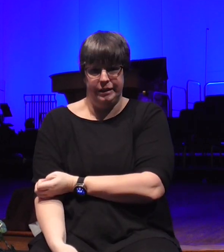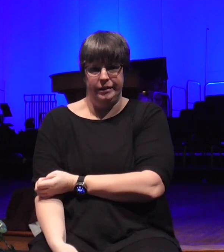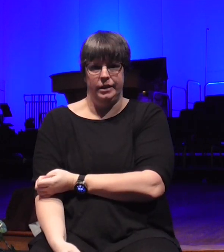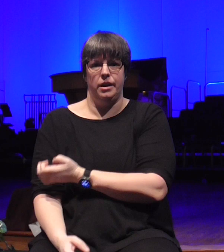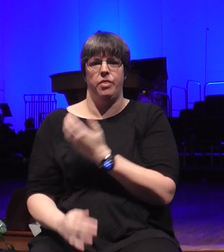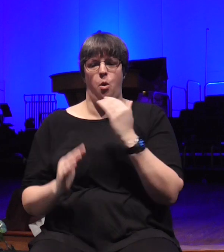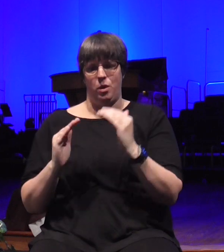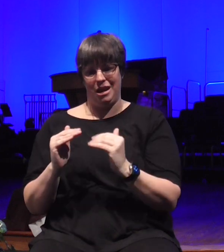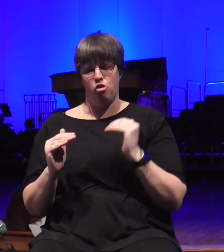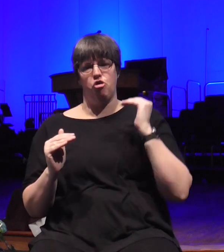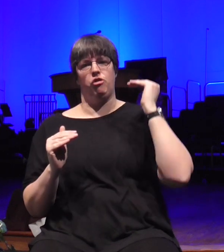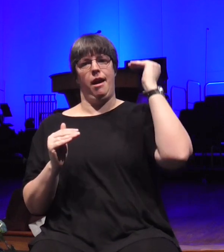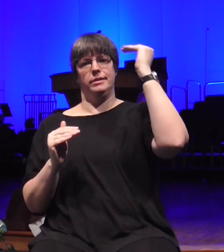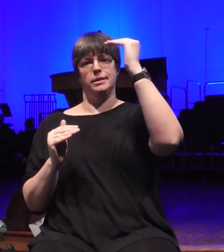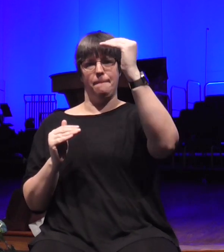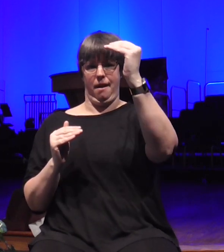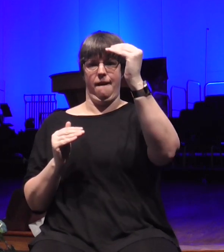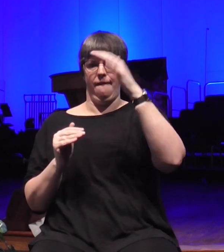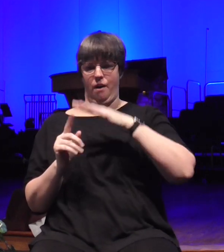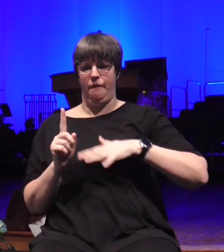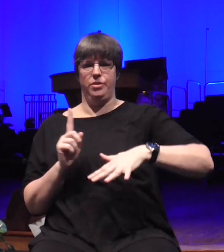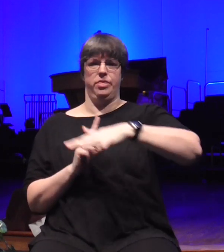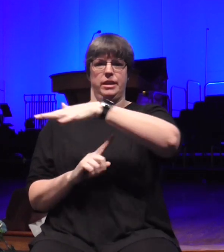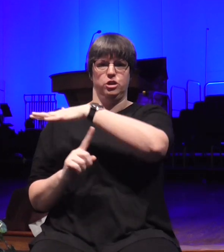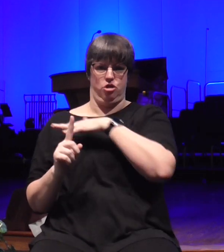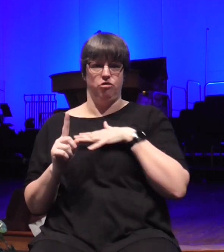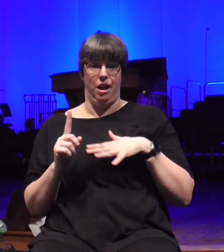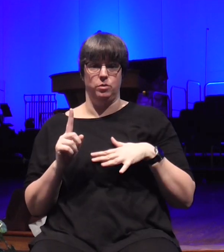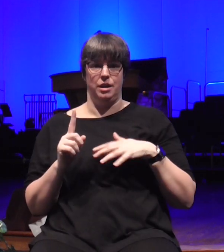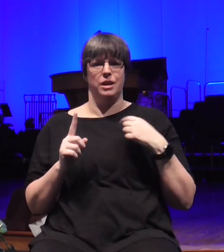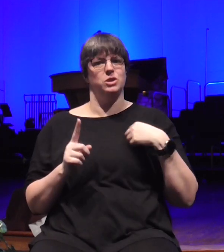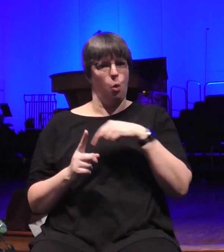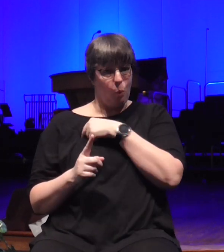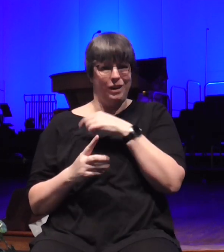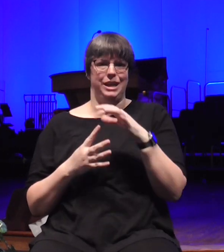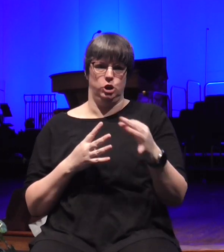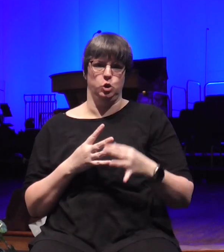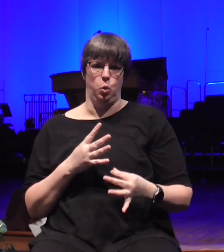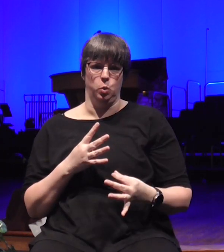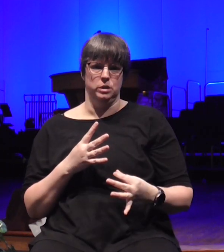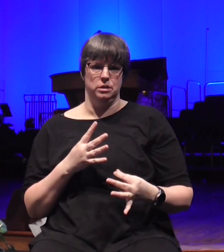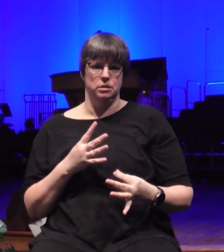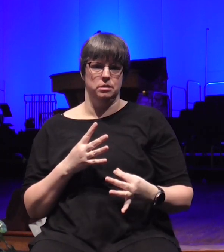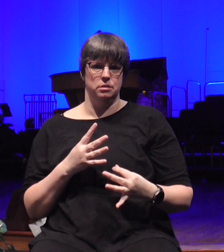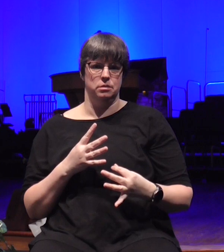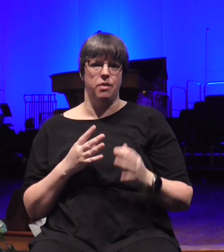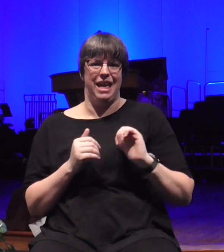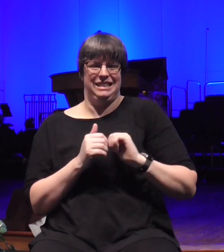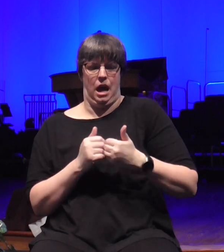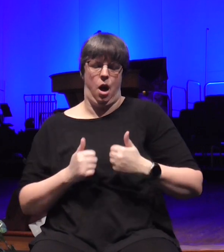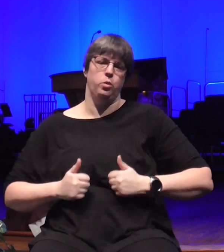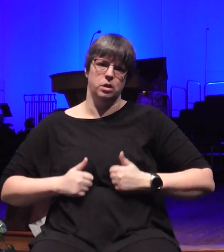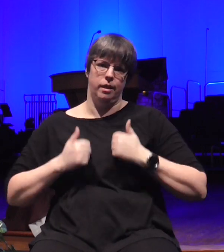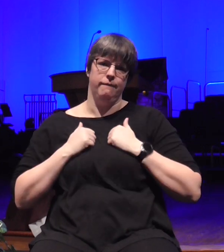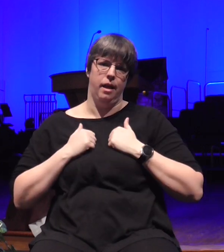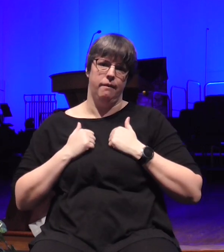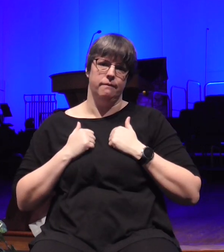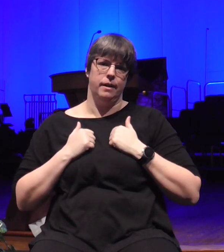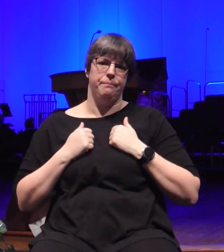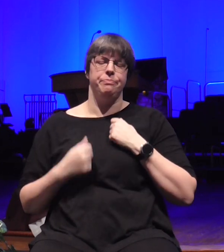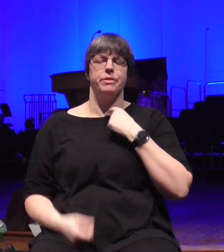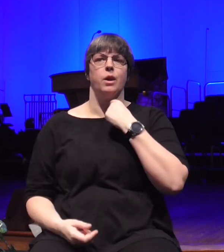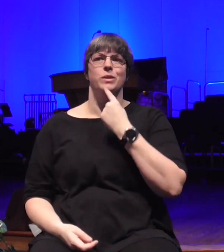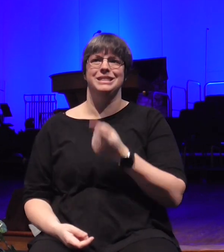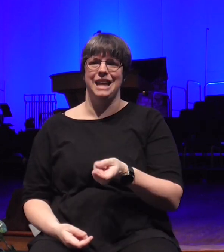the appearances around us. We can choose. That's the way to live this life. Probably tell